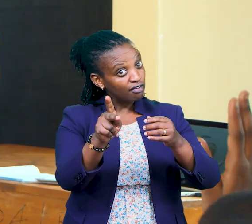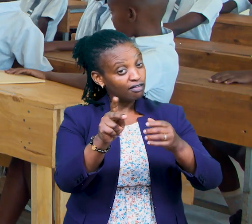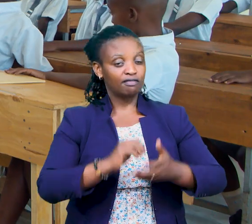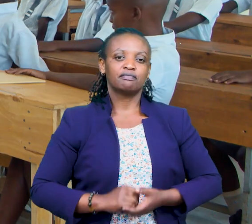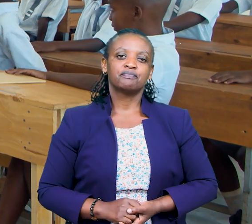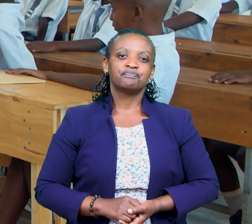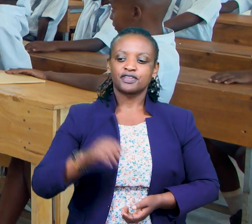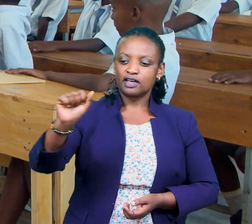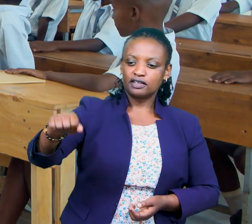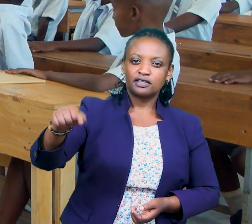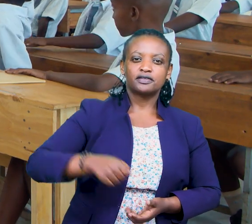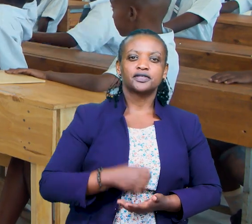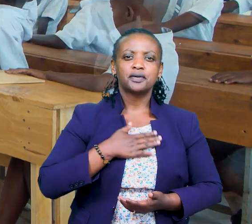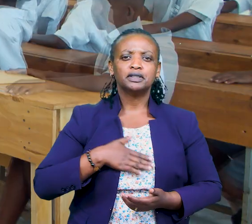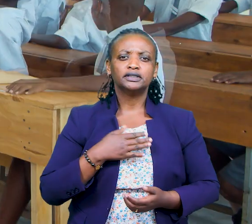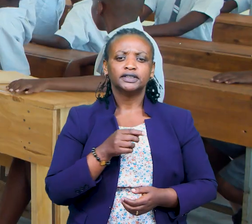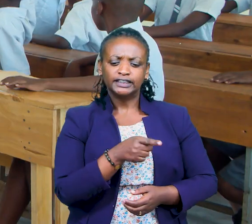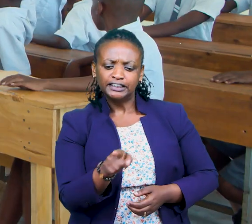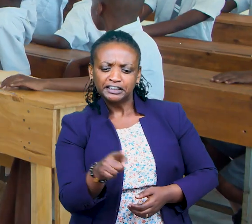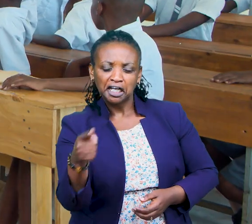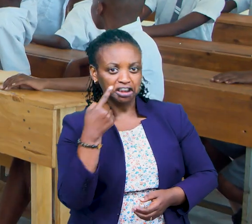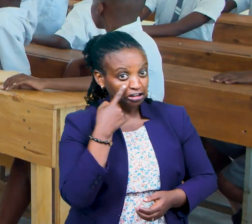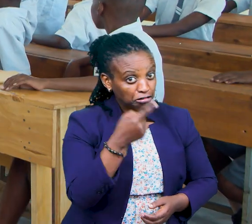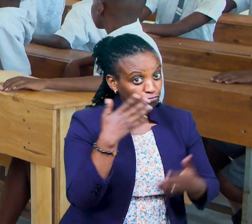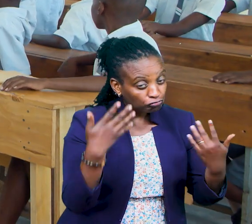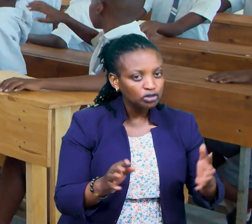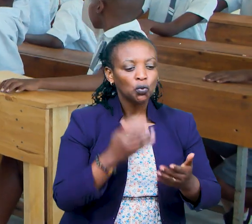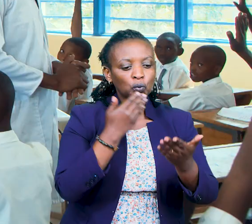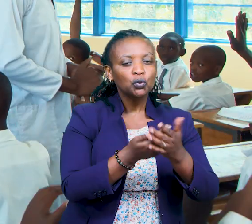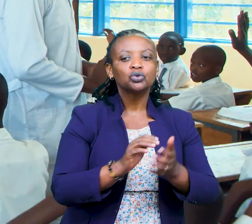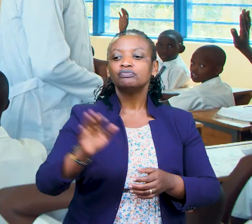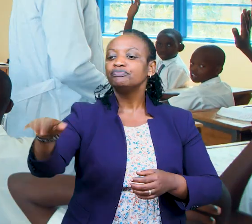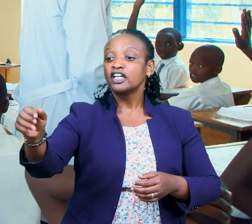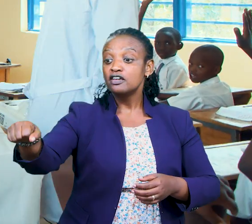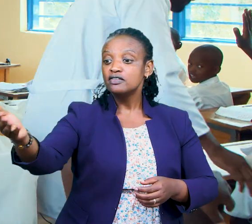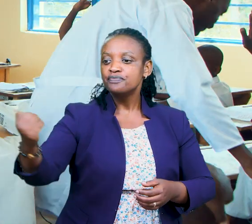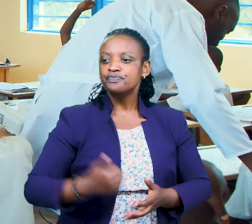Okay? Yes, please. Snake. A snake? Good.